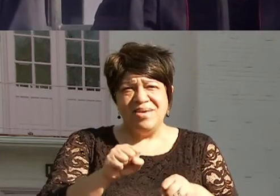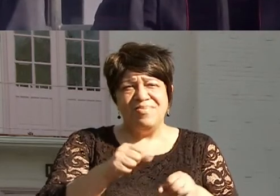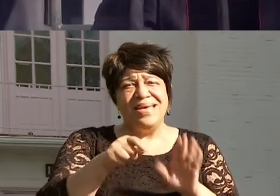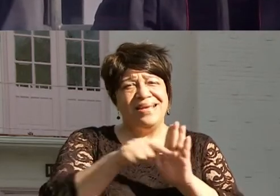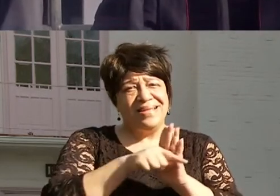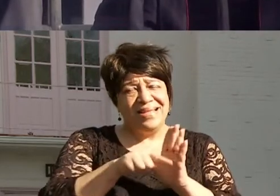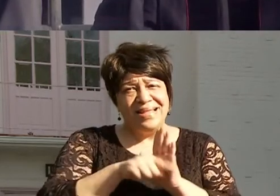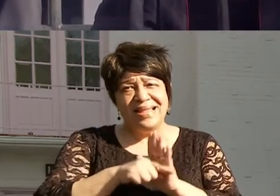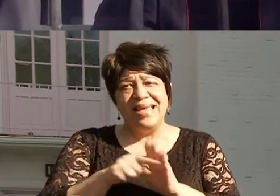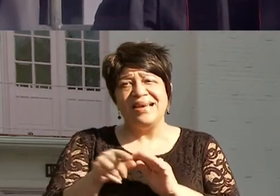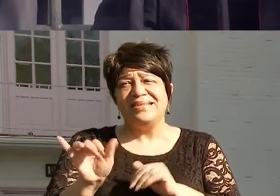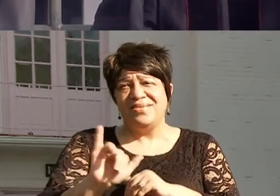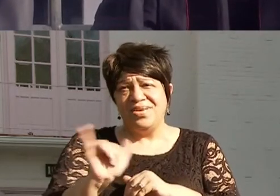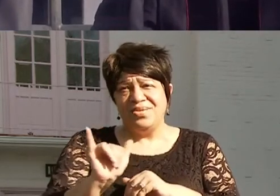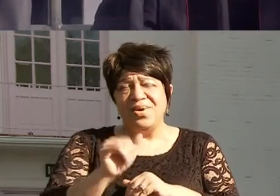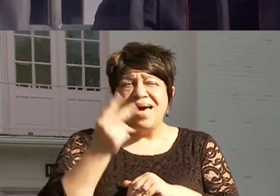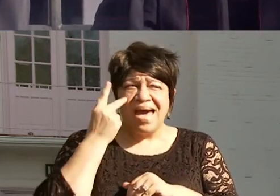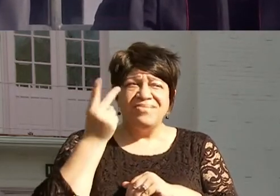firsthand.